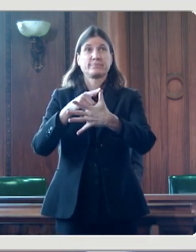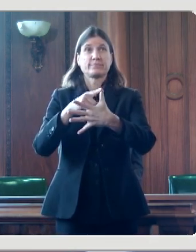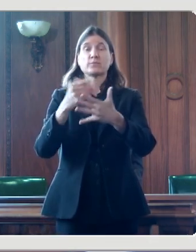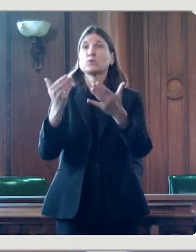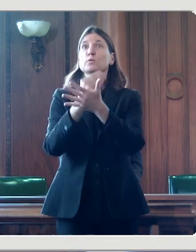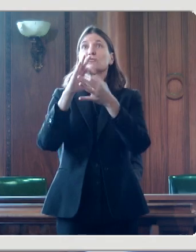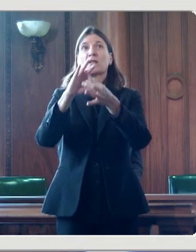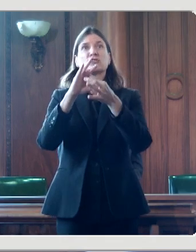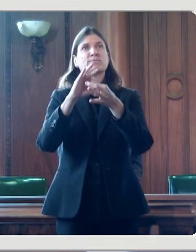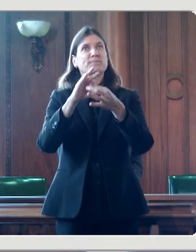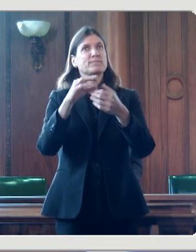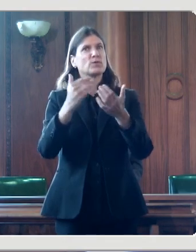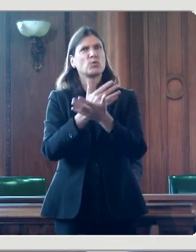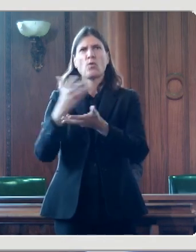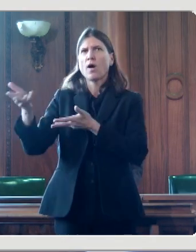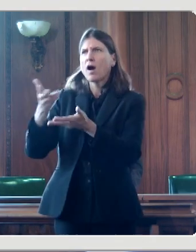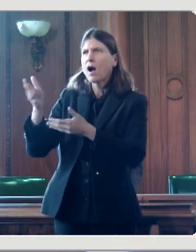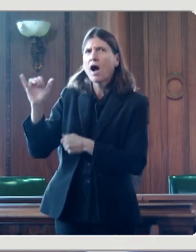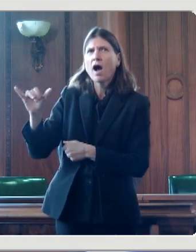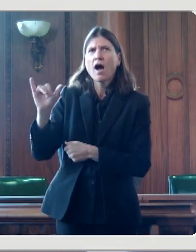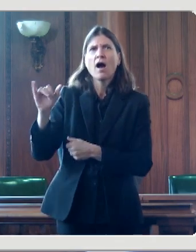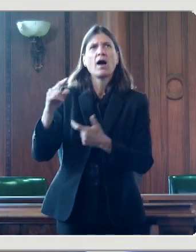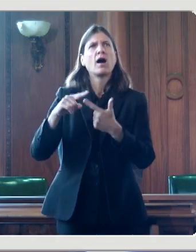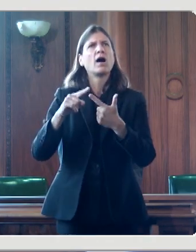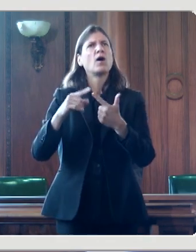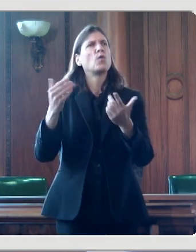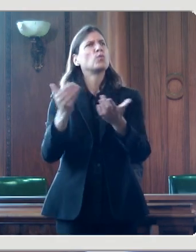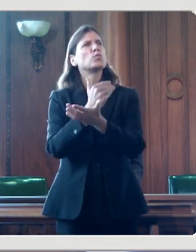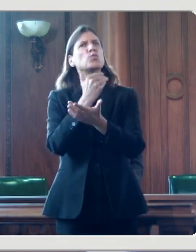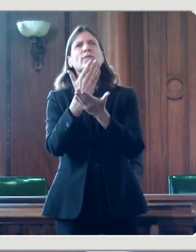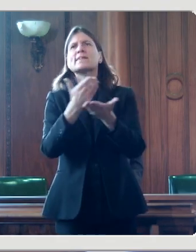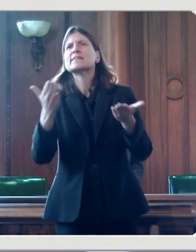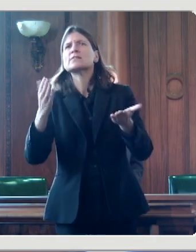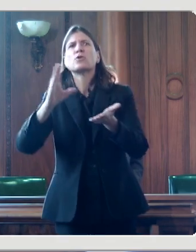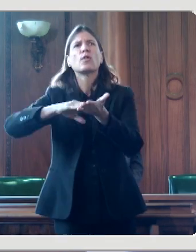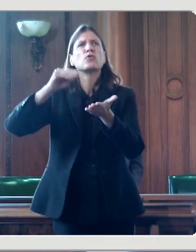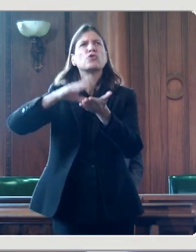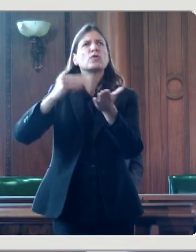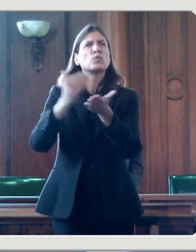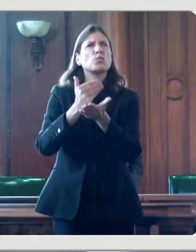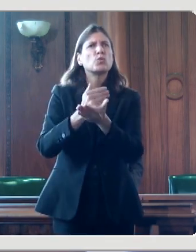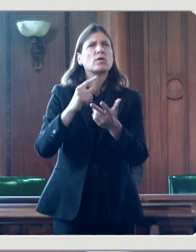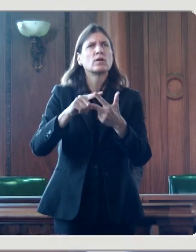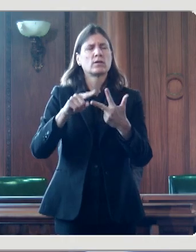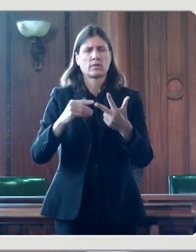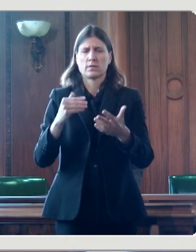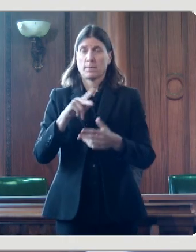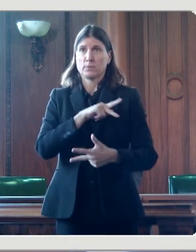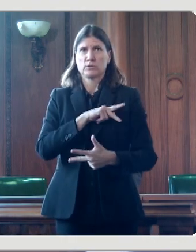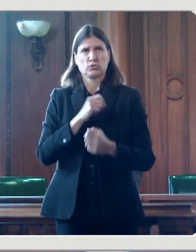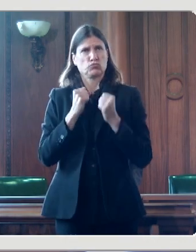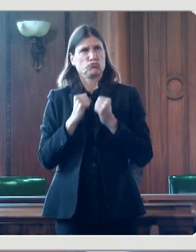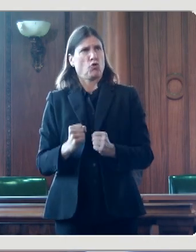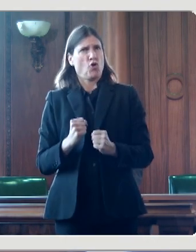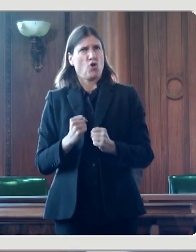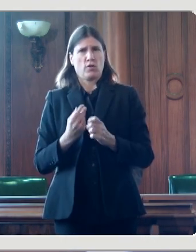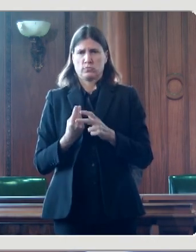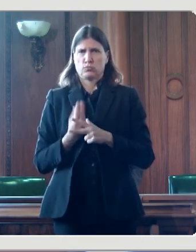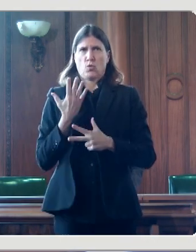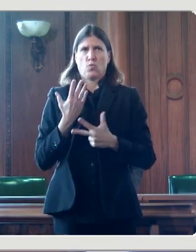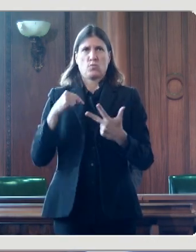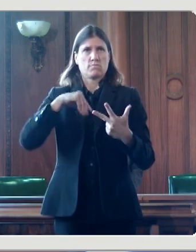sense of personal strength, a stronger sense of spirituality, and a greater appreciation for